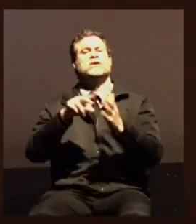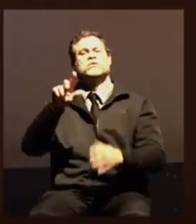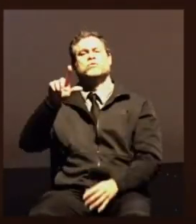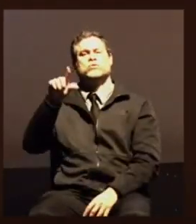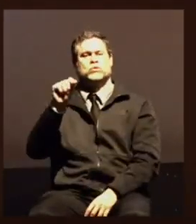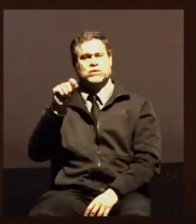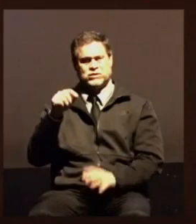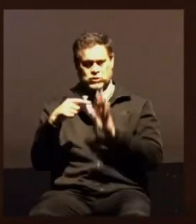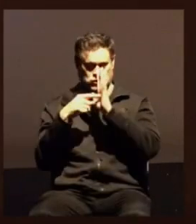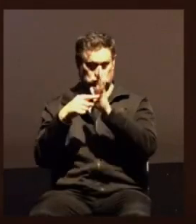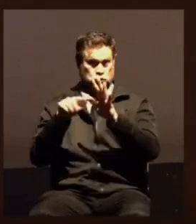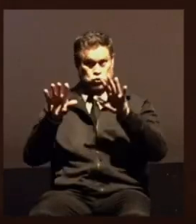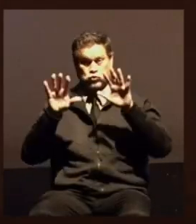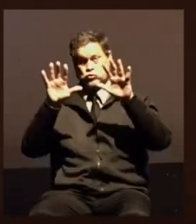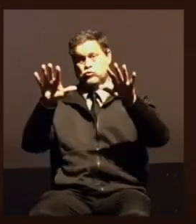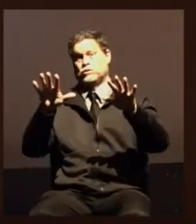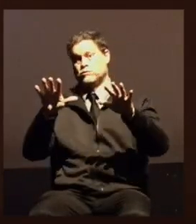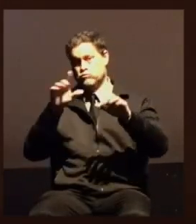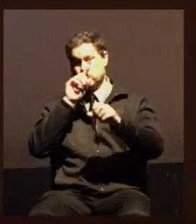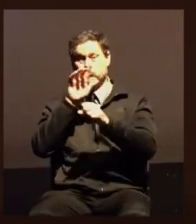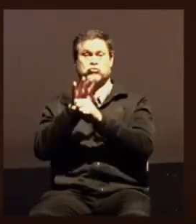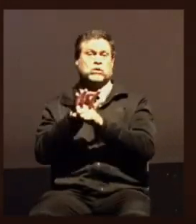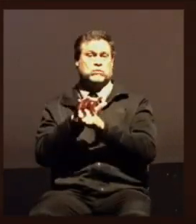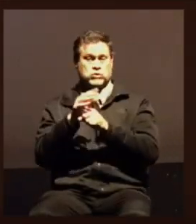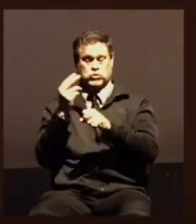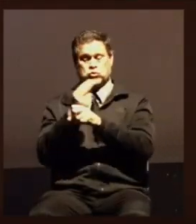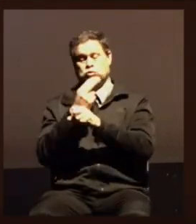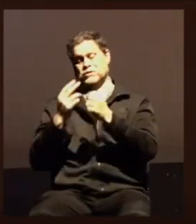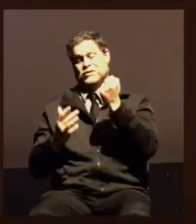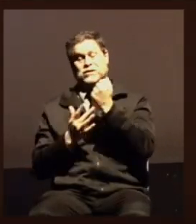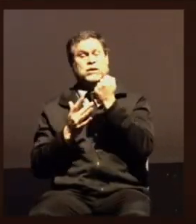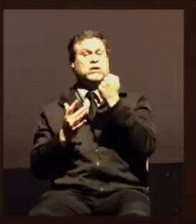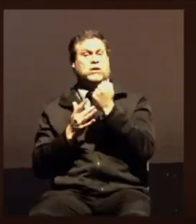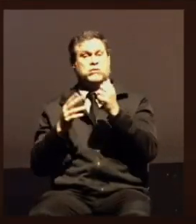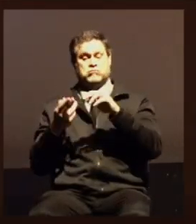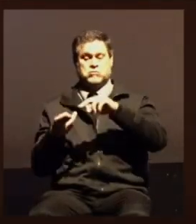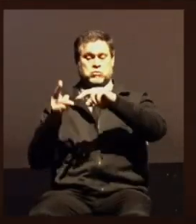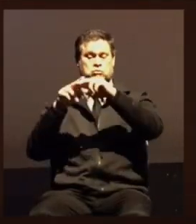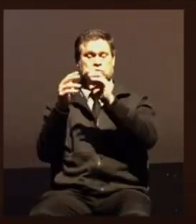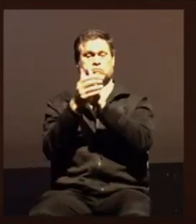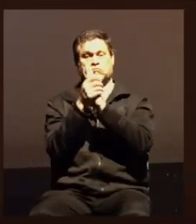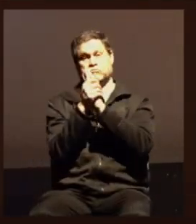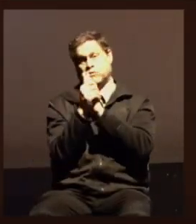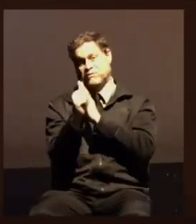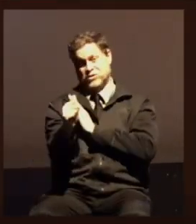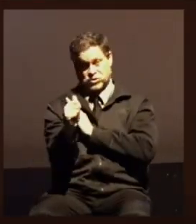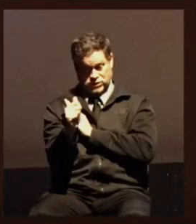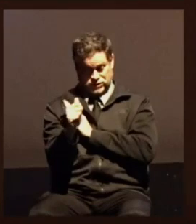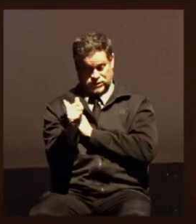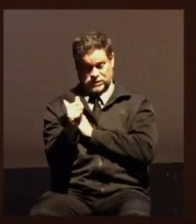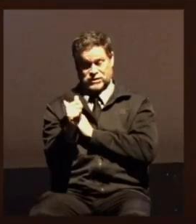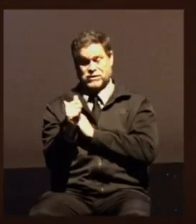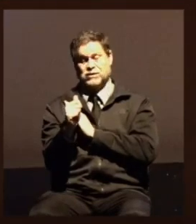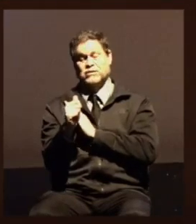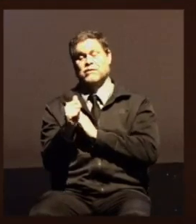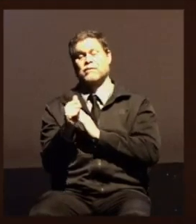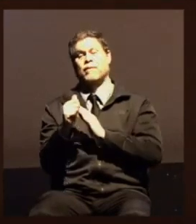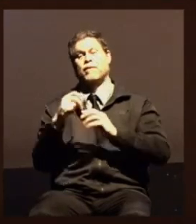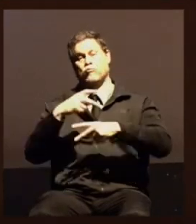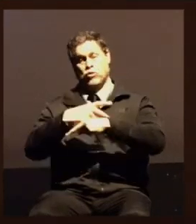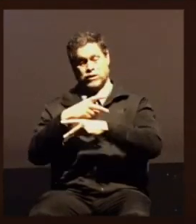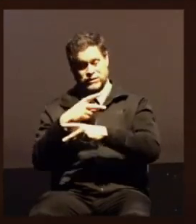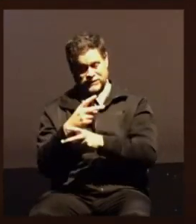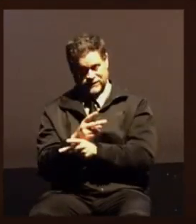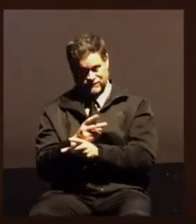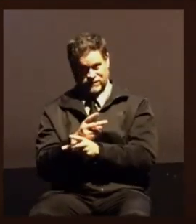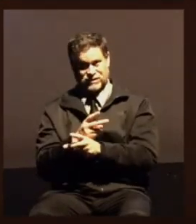2020 showed great promise in the use of technology to increase proficiency, to increase